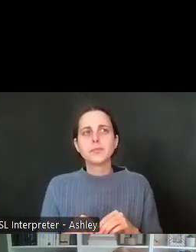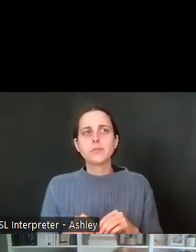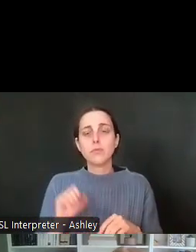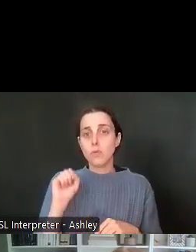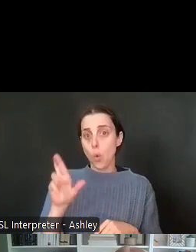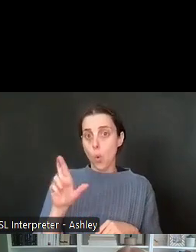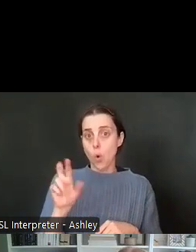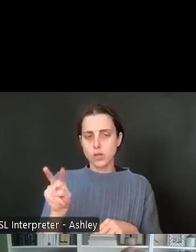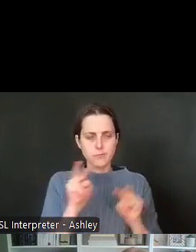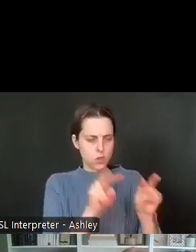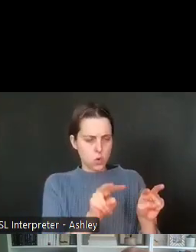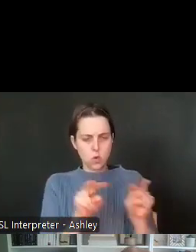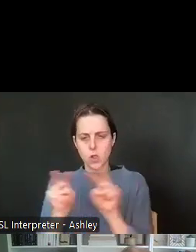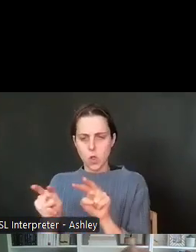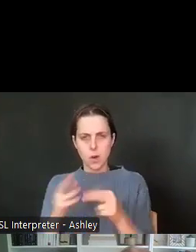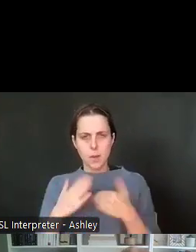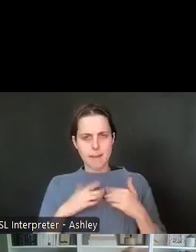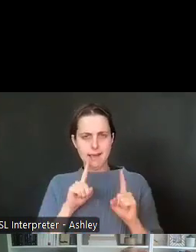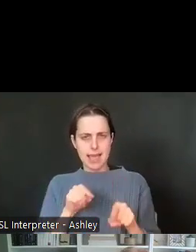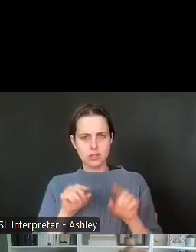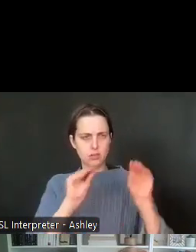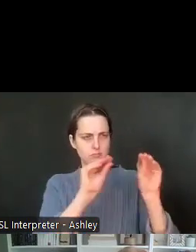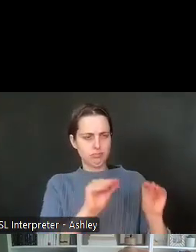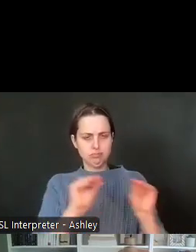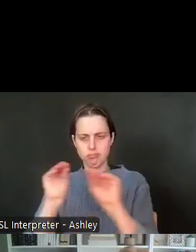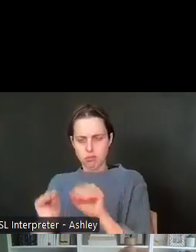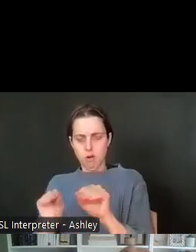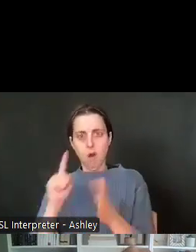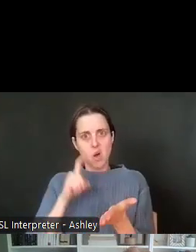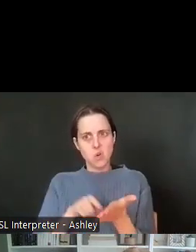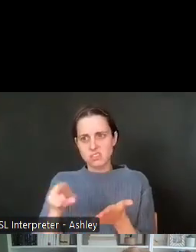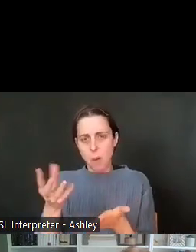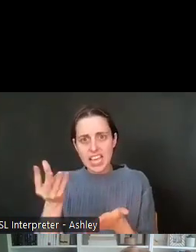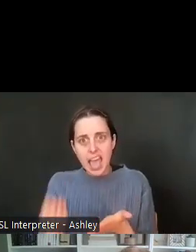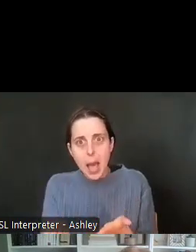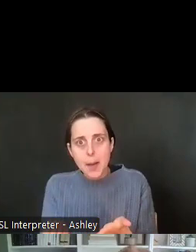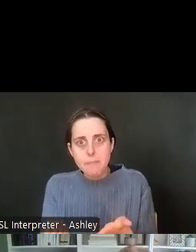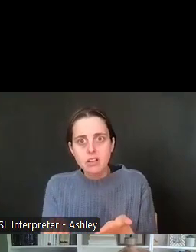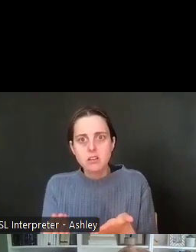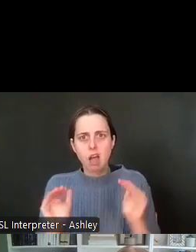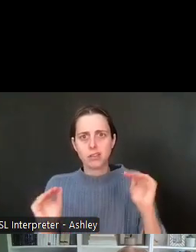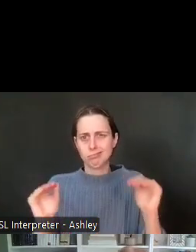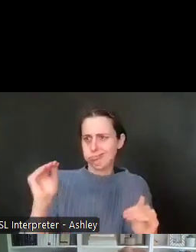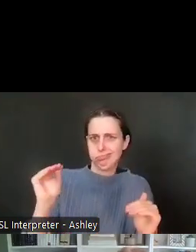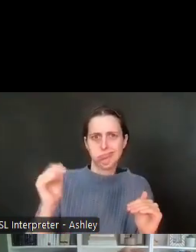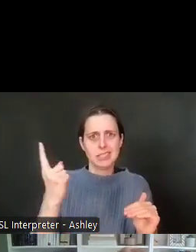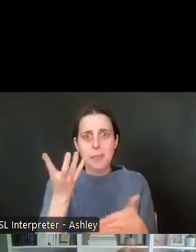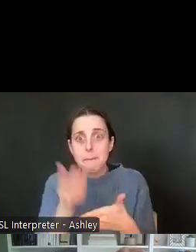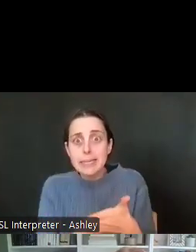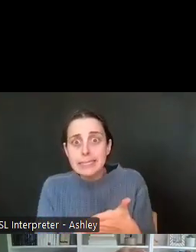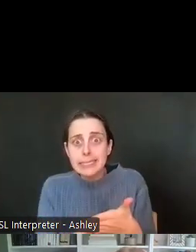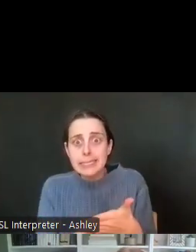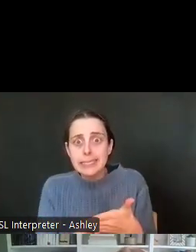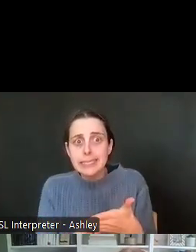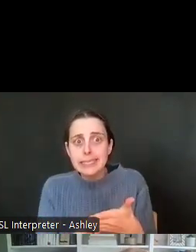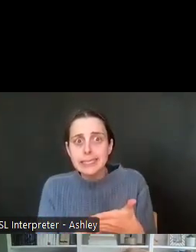do you say, there's a big gap here? There is a big discrepancy here. And when